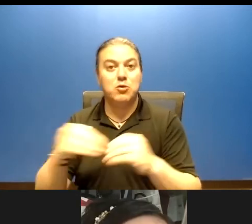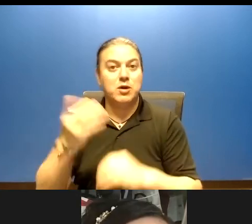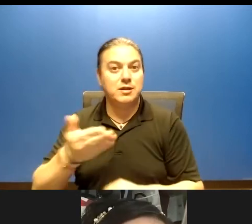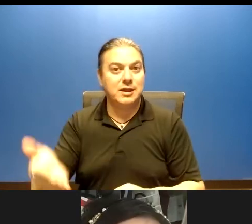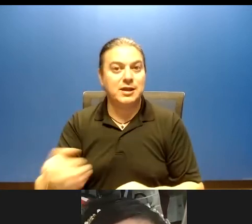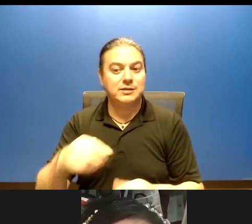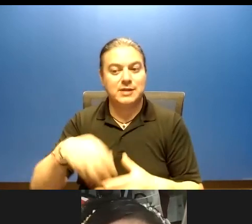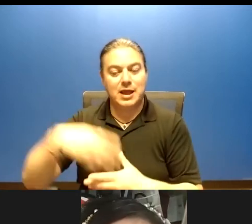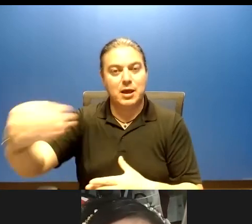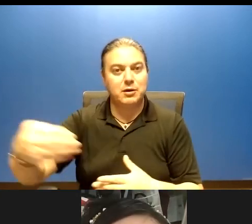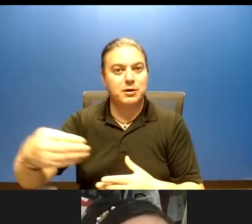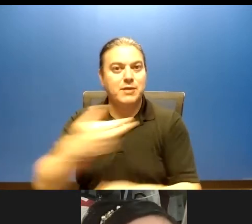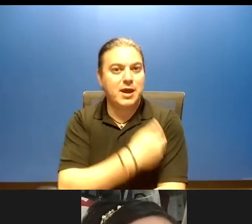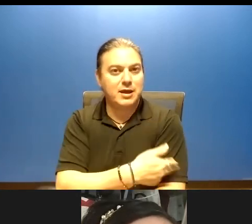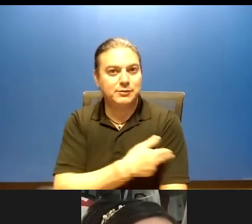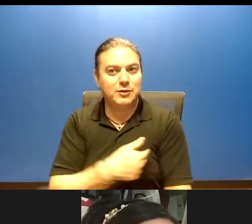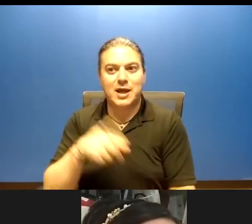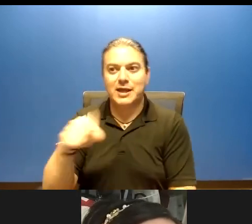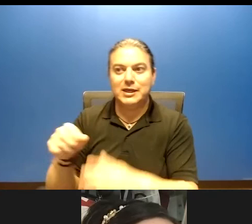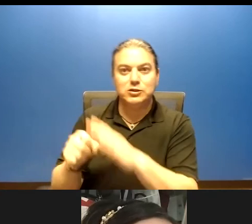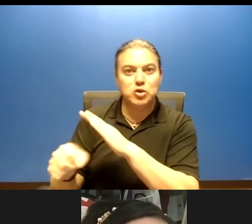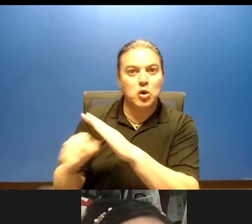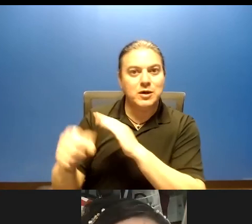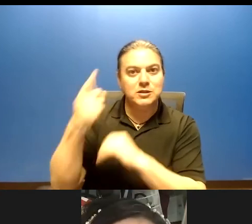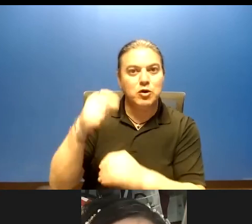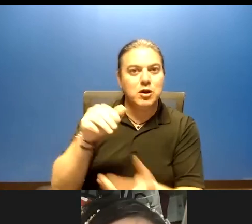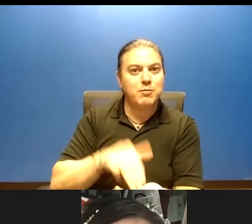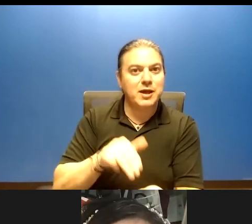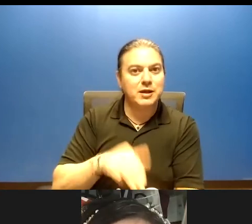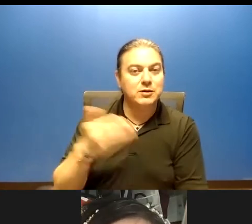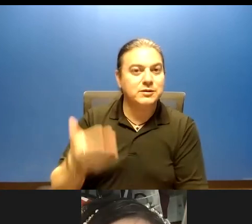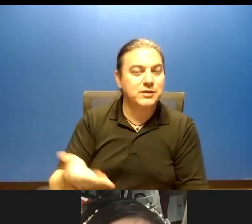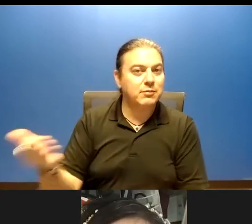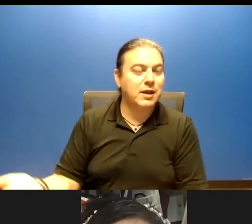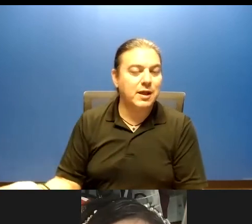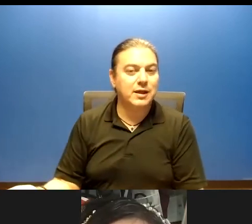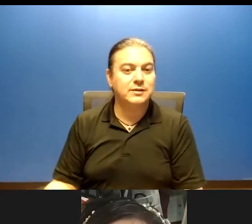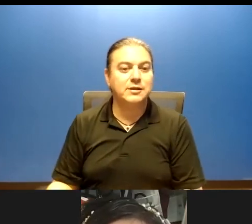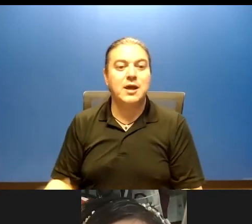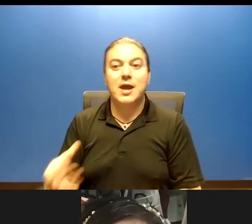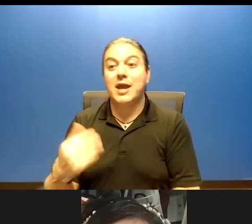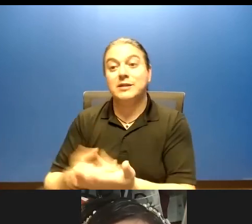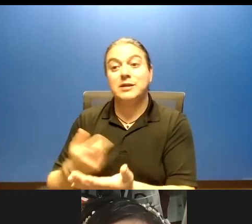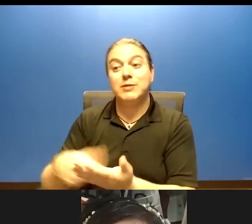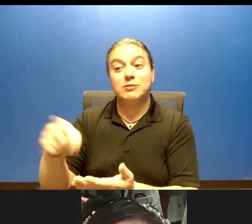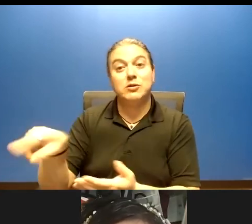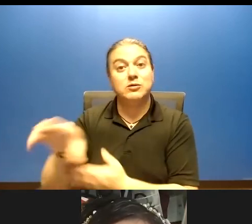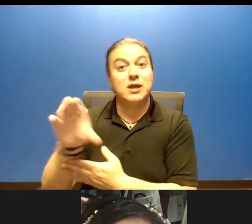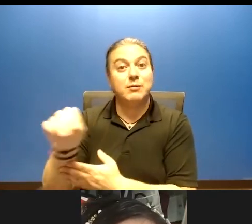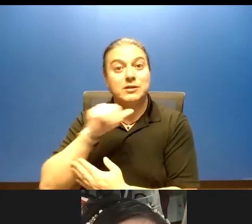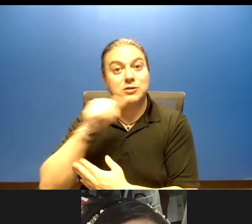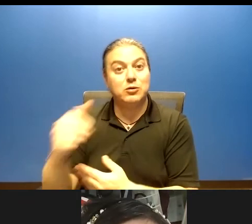needed storage for all my medical supplies. I needed sometimes the DME companies don't deliver on time, so I have to buy it